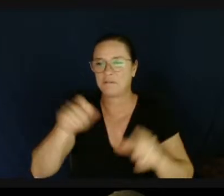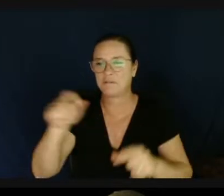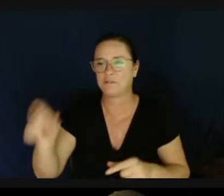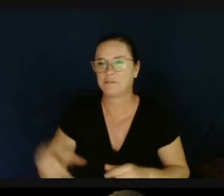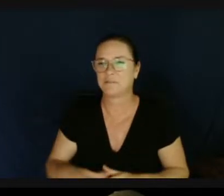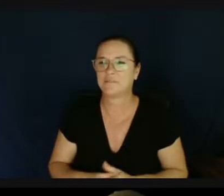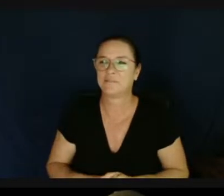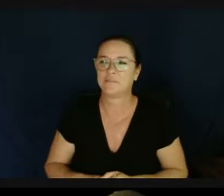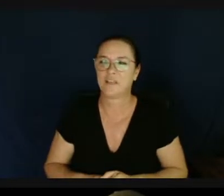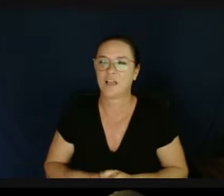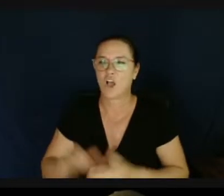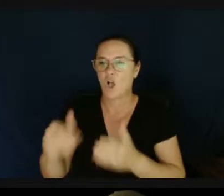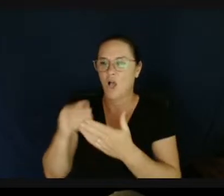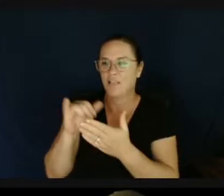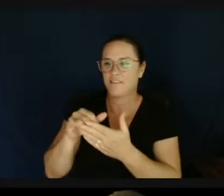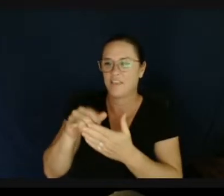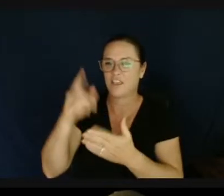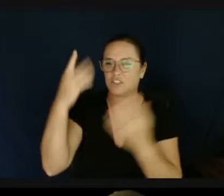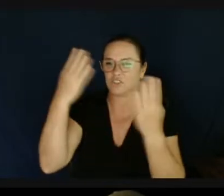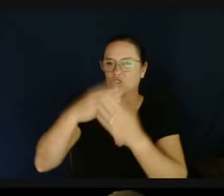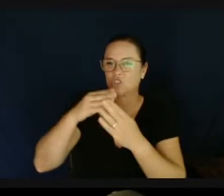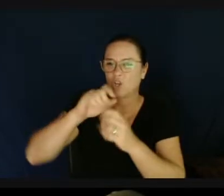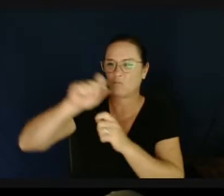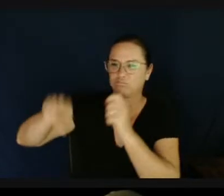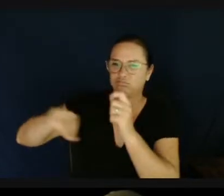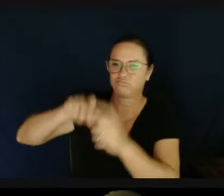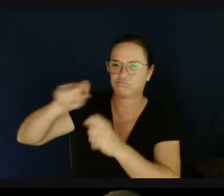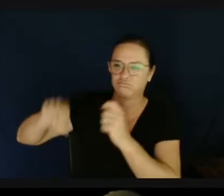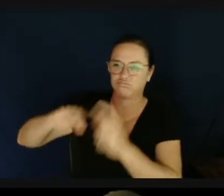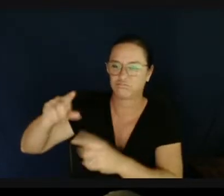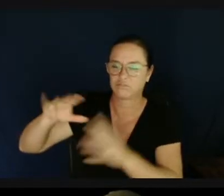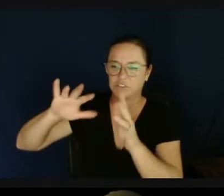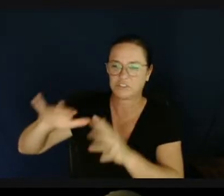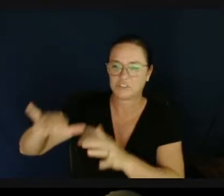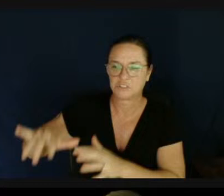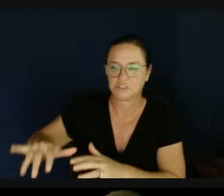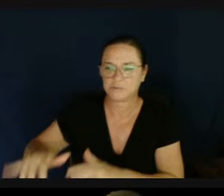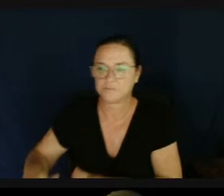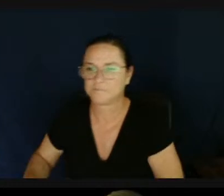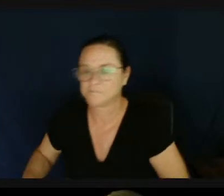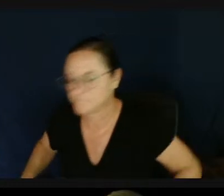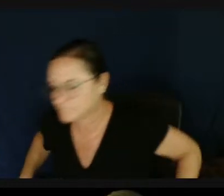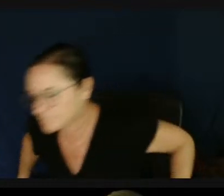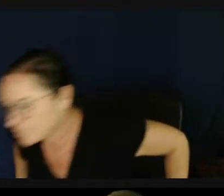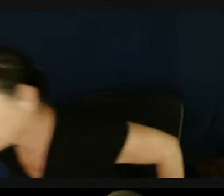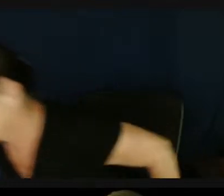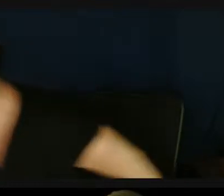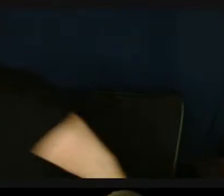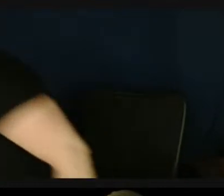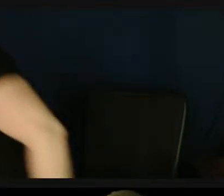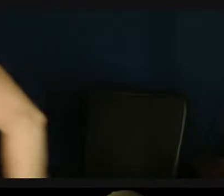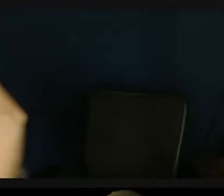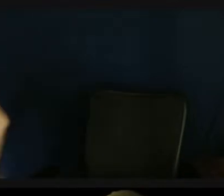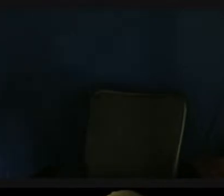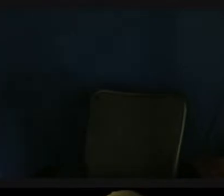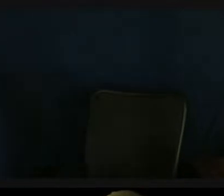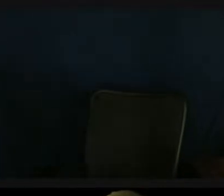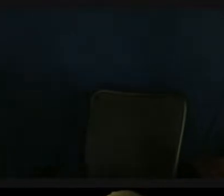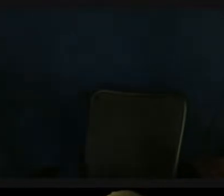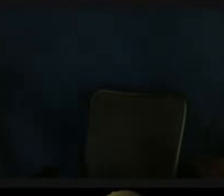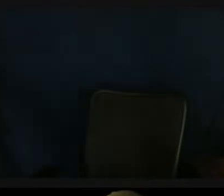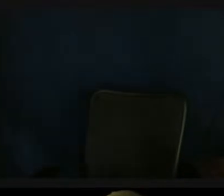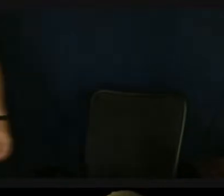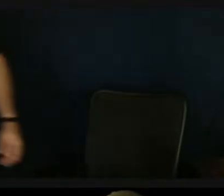this dark fallout over here in the downwind area. And so I do have one other image of this here. This is a